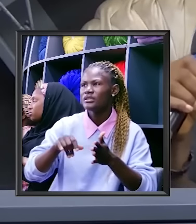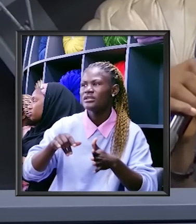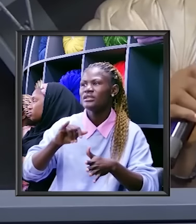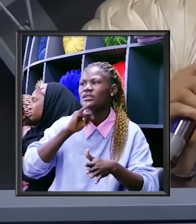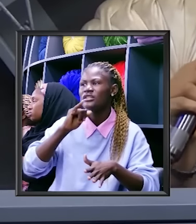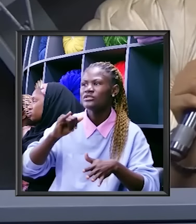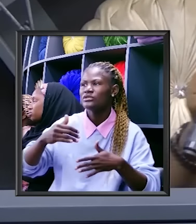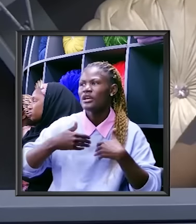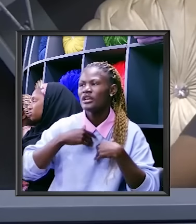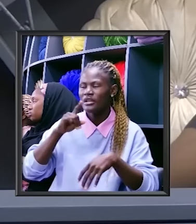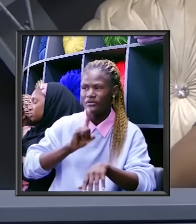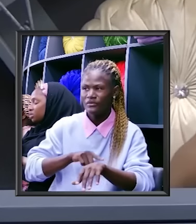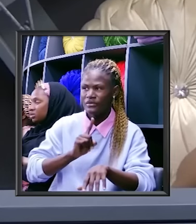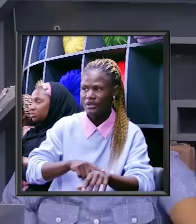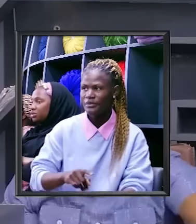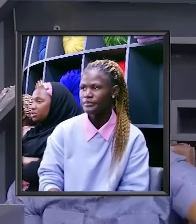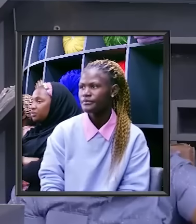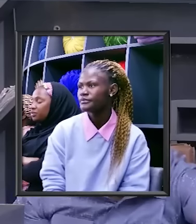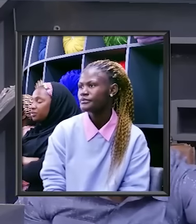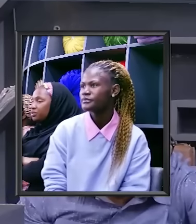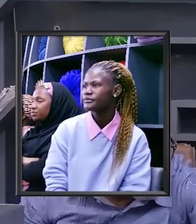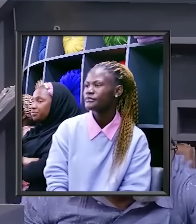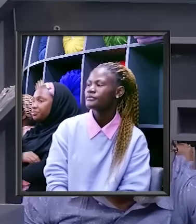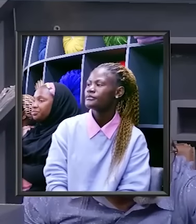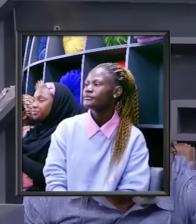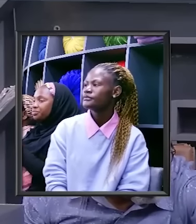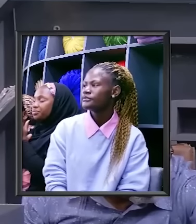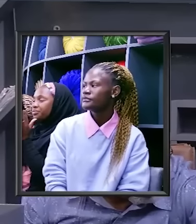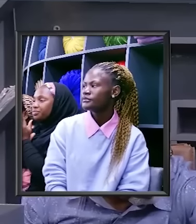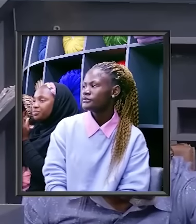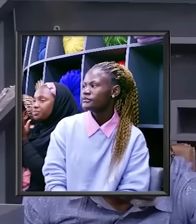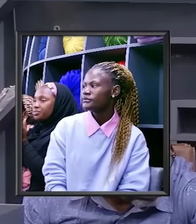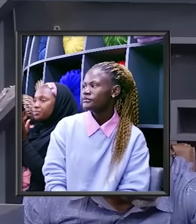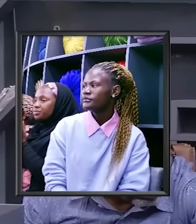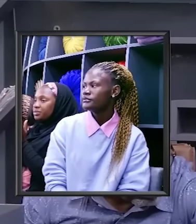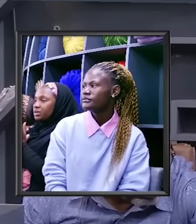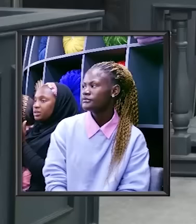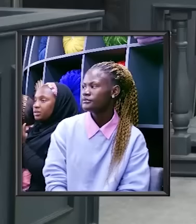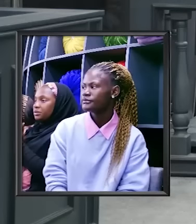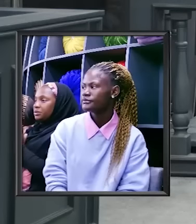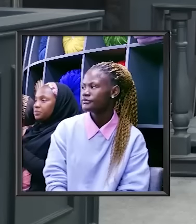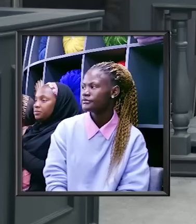Baba eventually go get the money back. Thank now you. Waiting, I want to talk to this. Thank you, Kelechi.